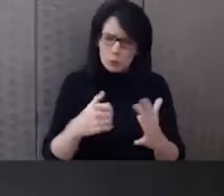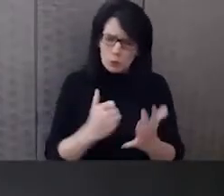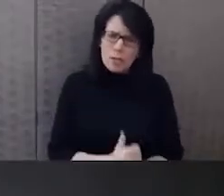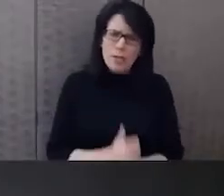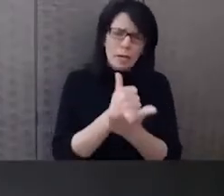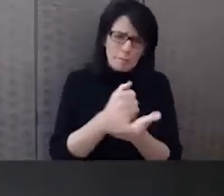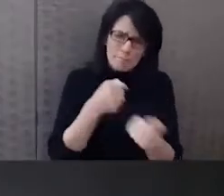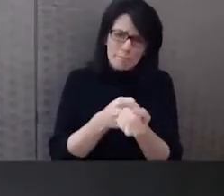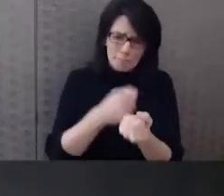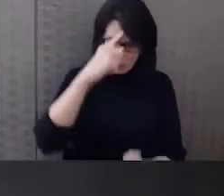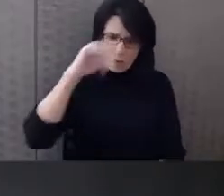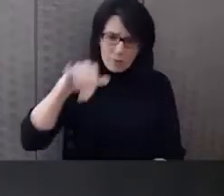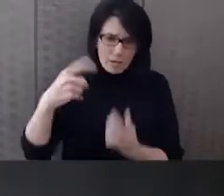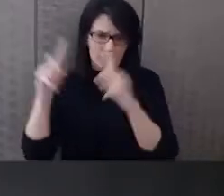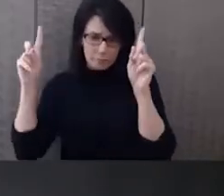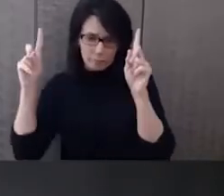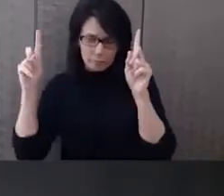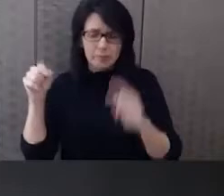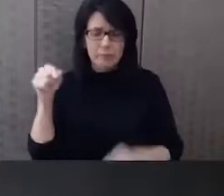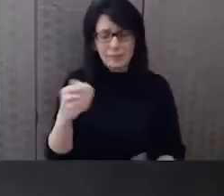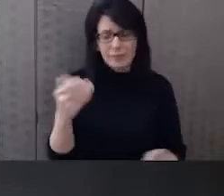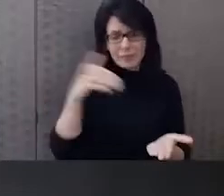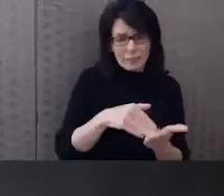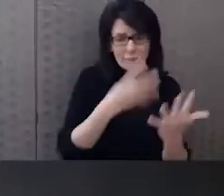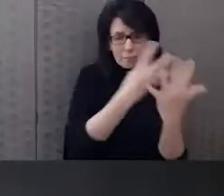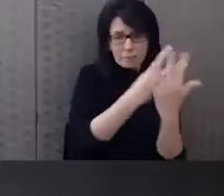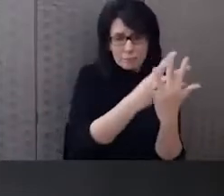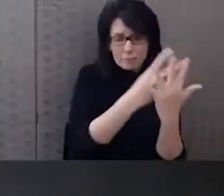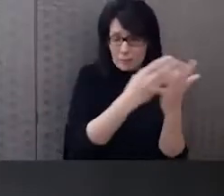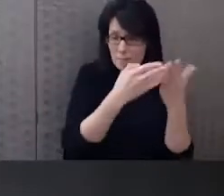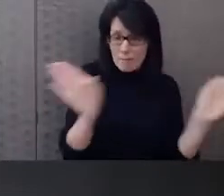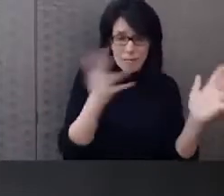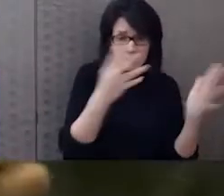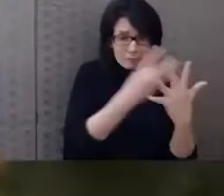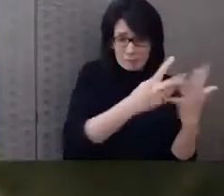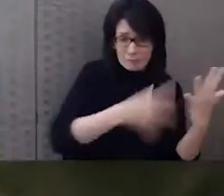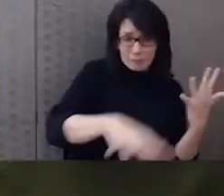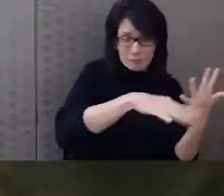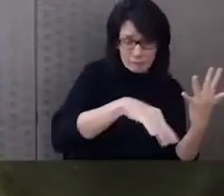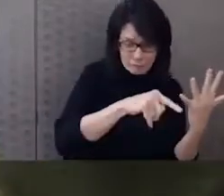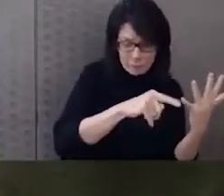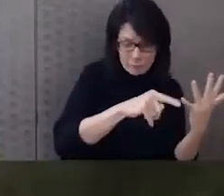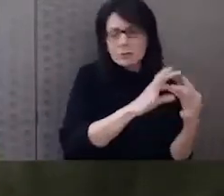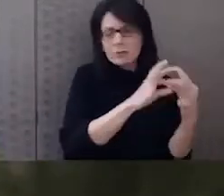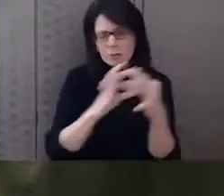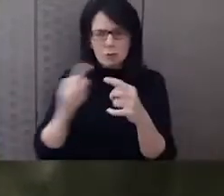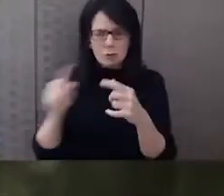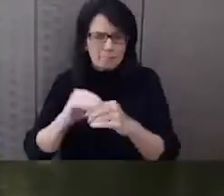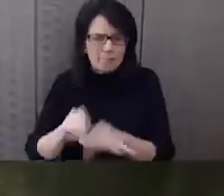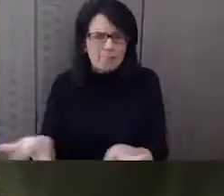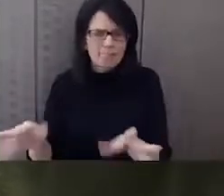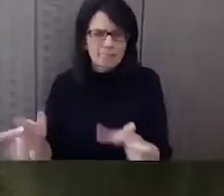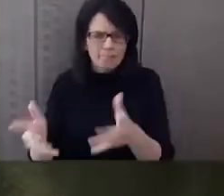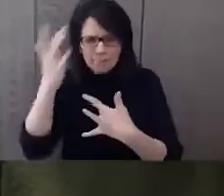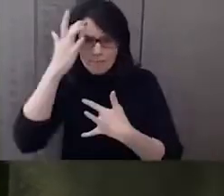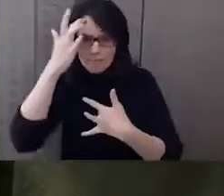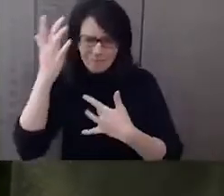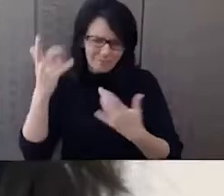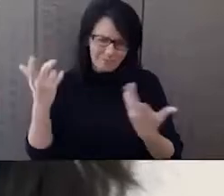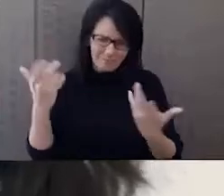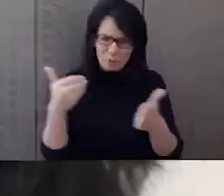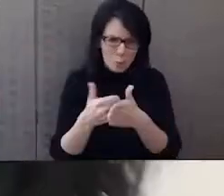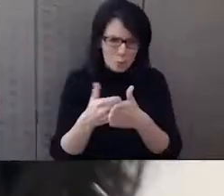really intricate connection between mass incarceration and immigration detention. Our network already had a group of